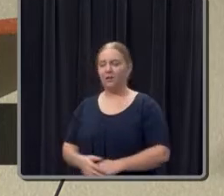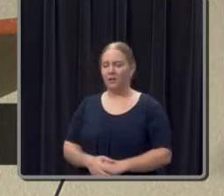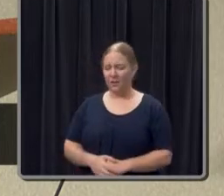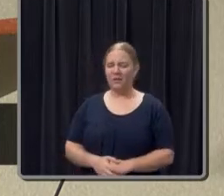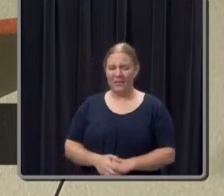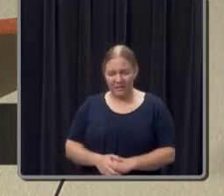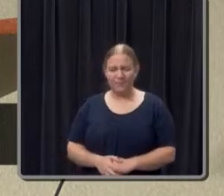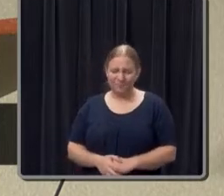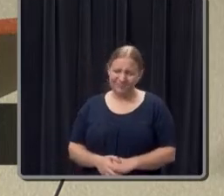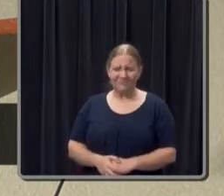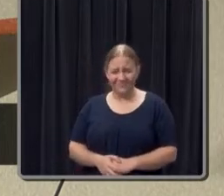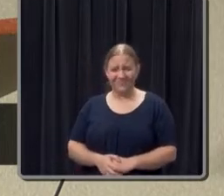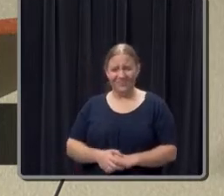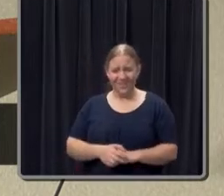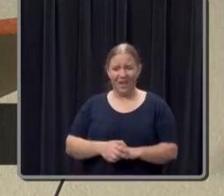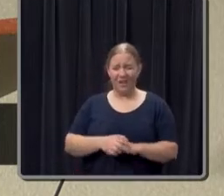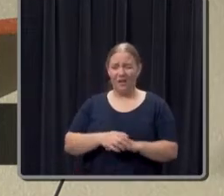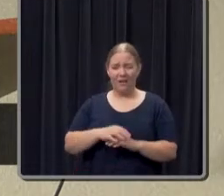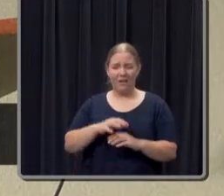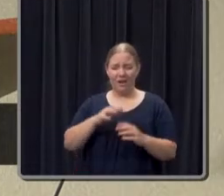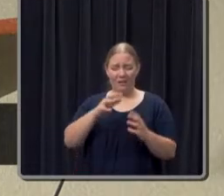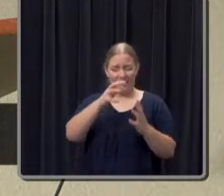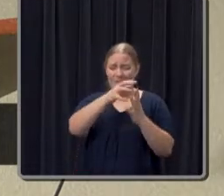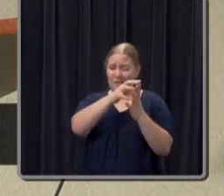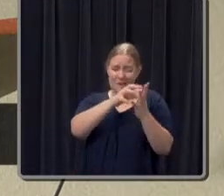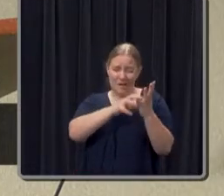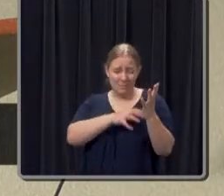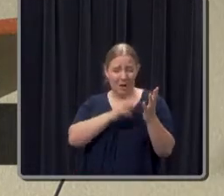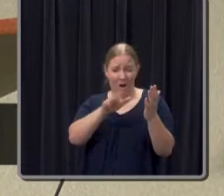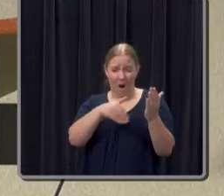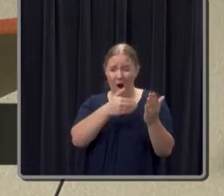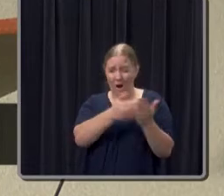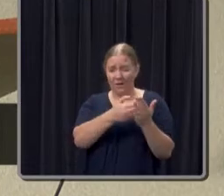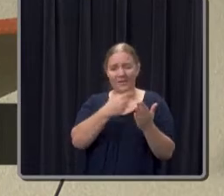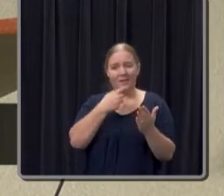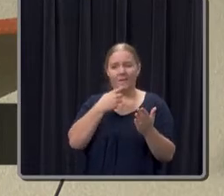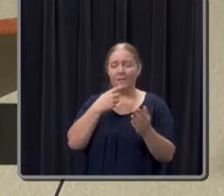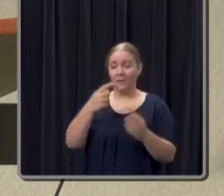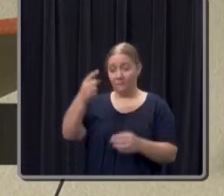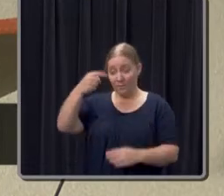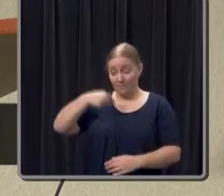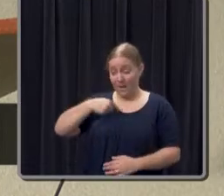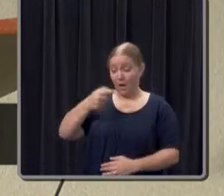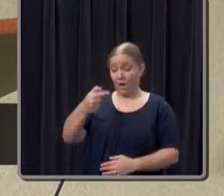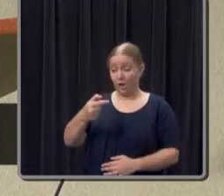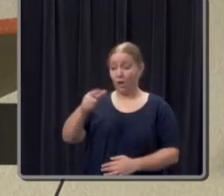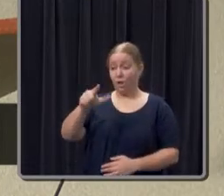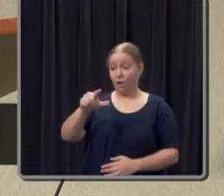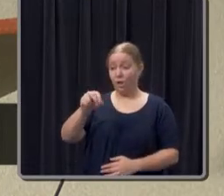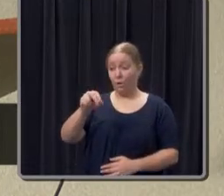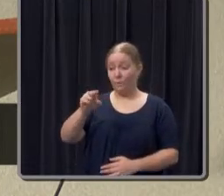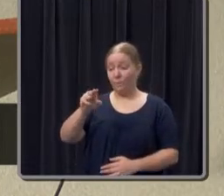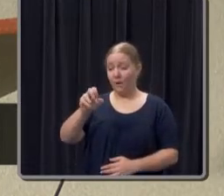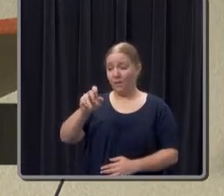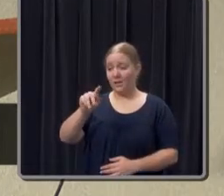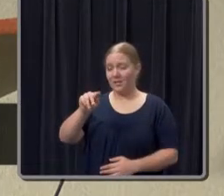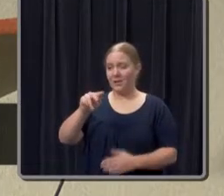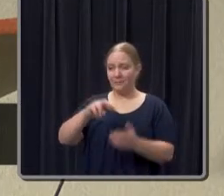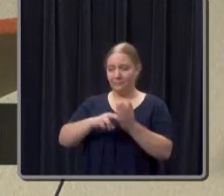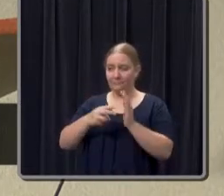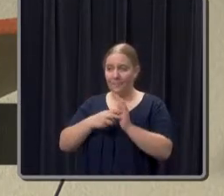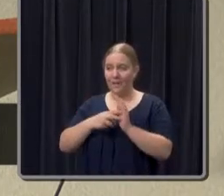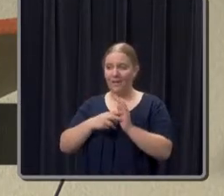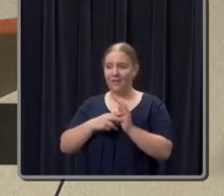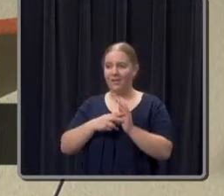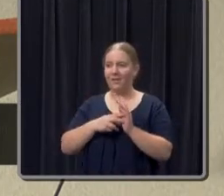pretty much all through the document. To me, globalist means bad